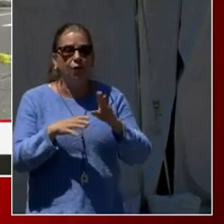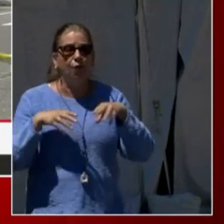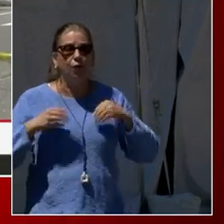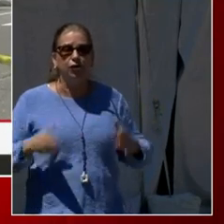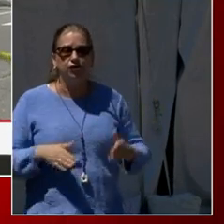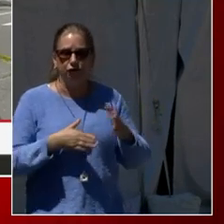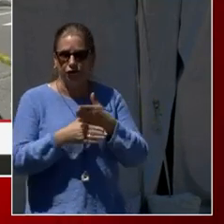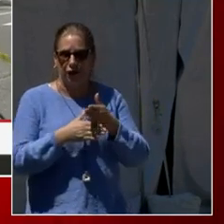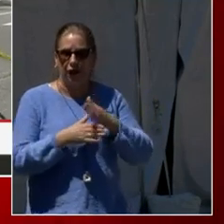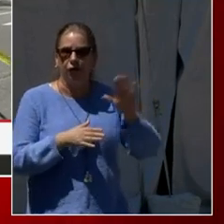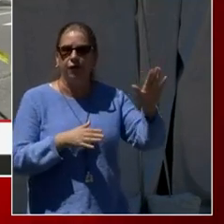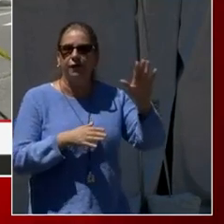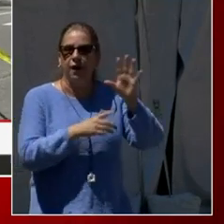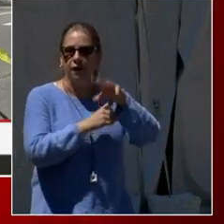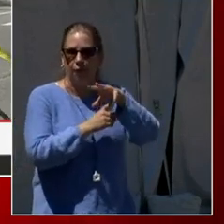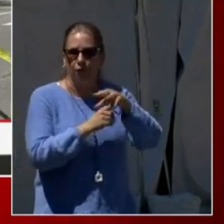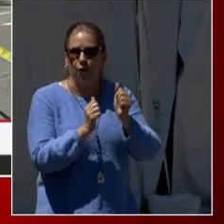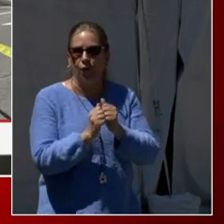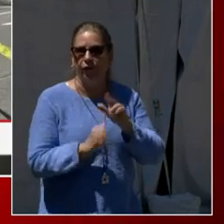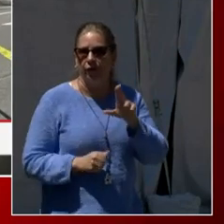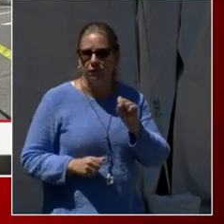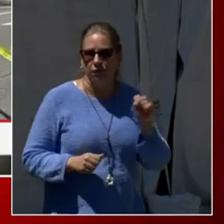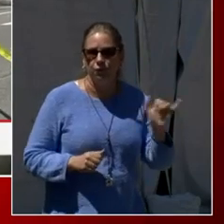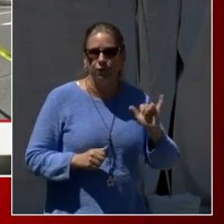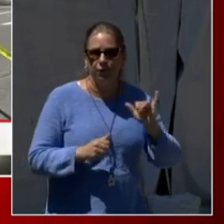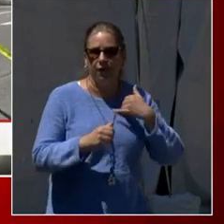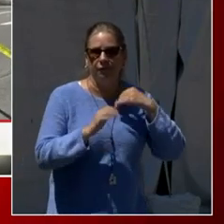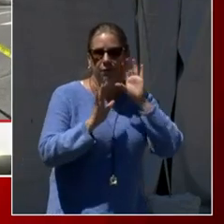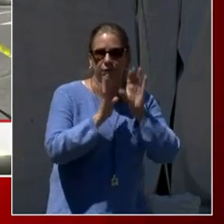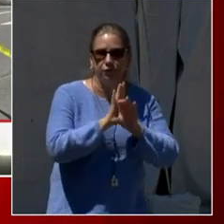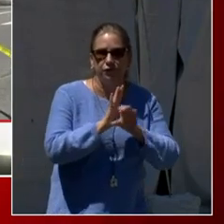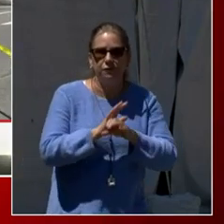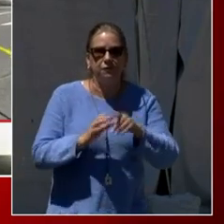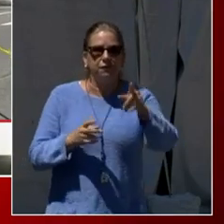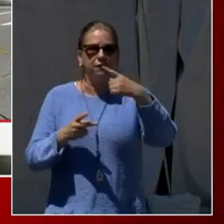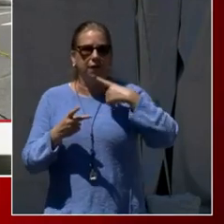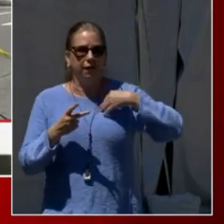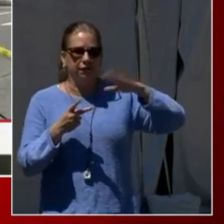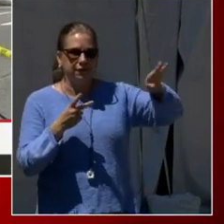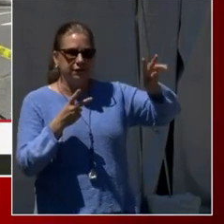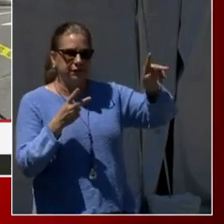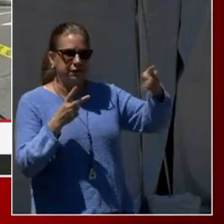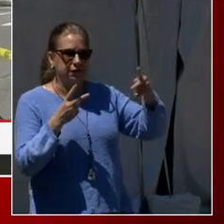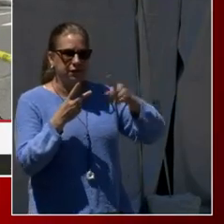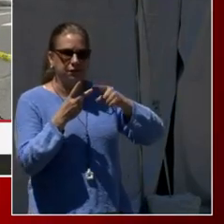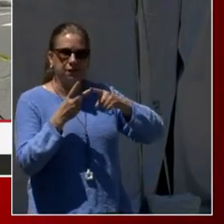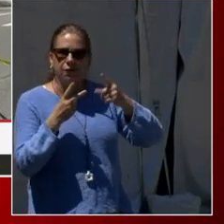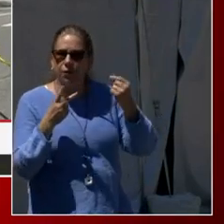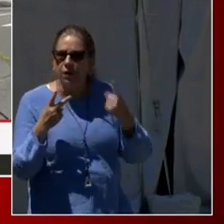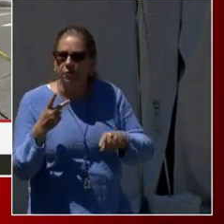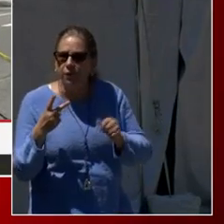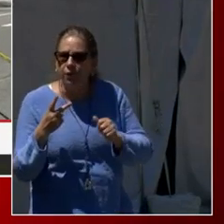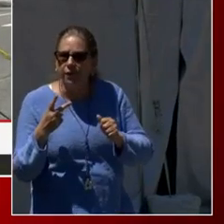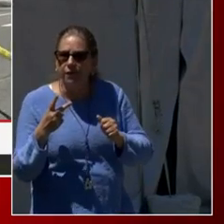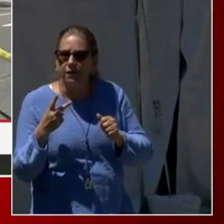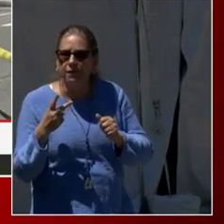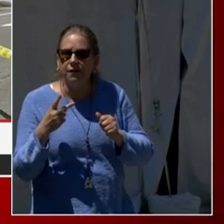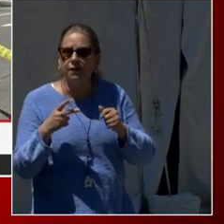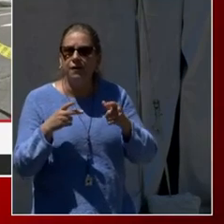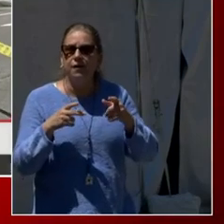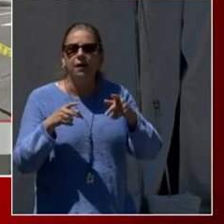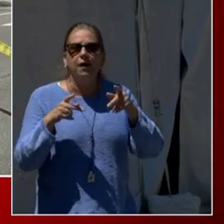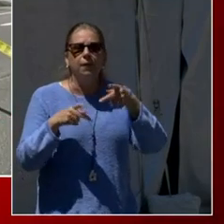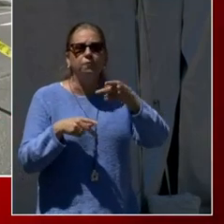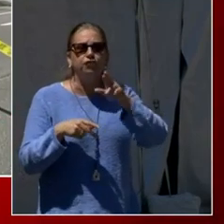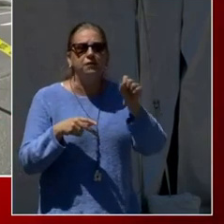are. And the member of the press that got... You're going to have to, if you have a specific instance of where you believe that